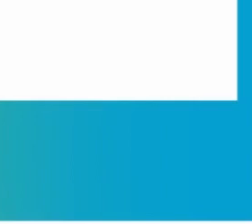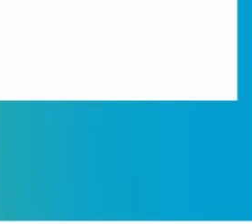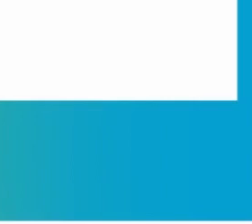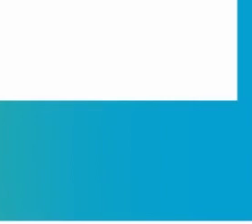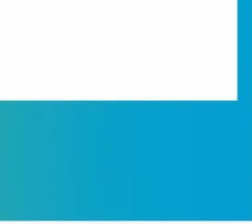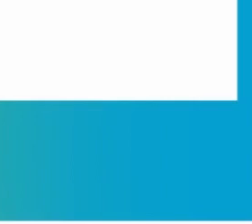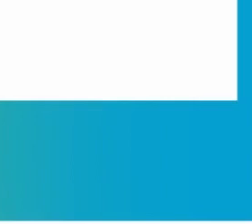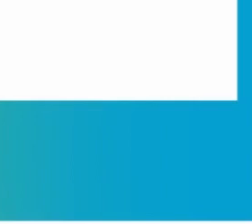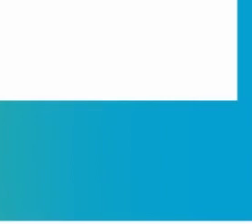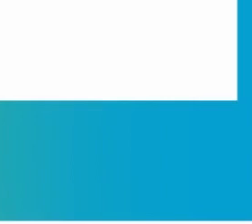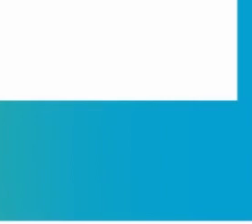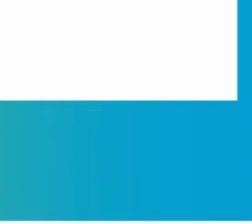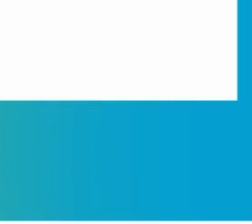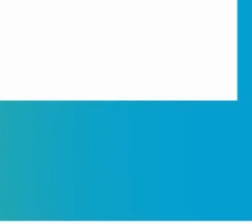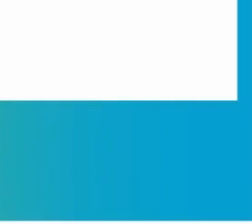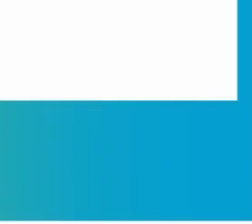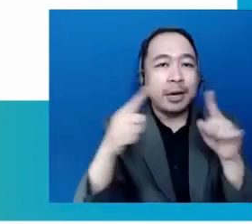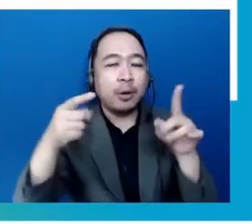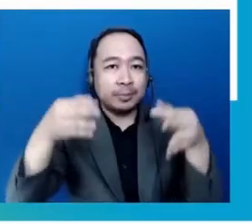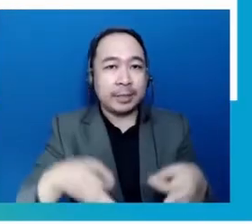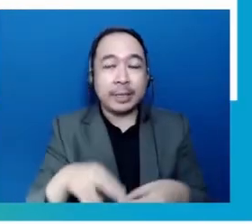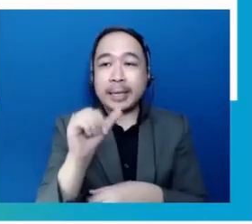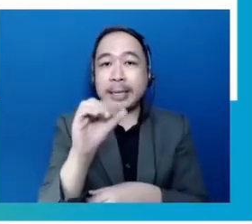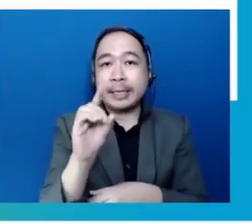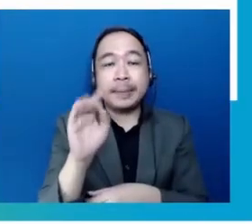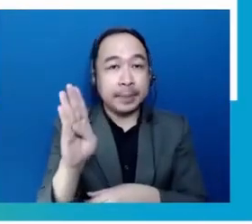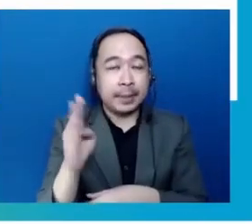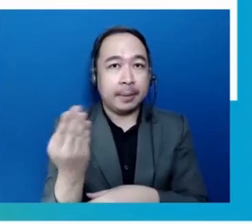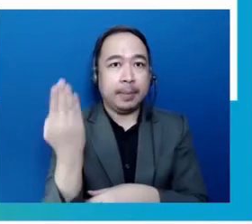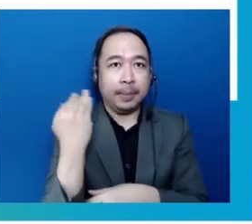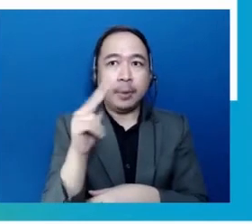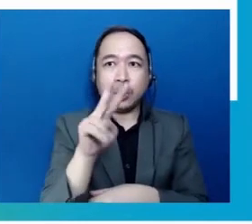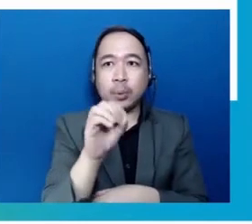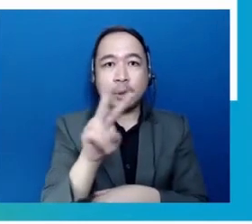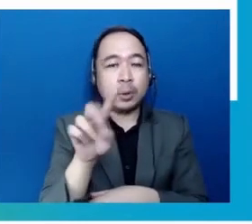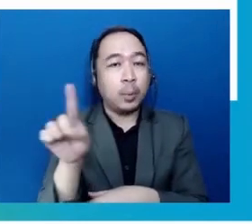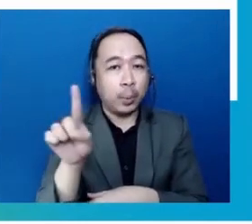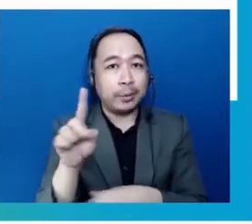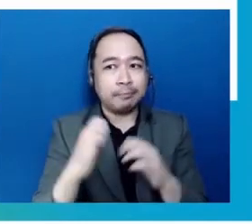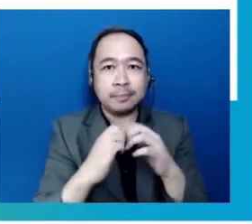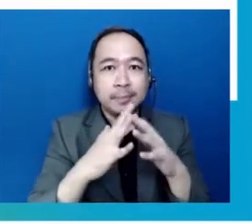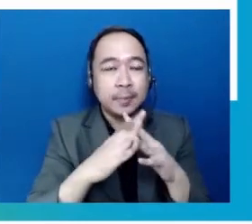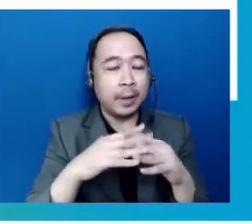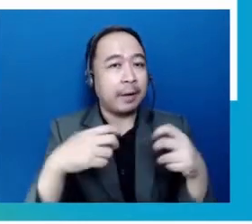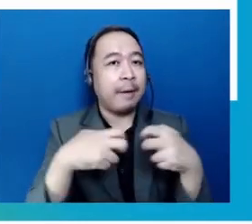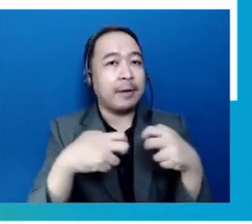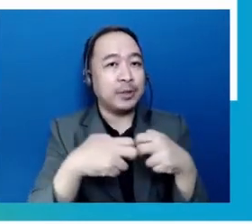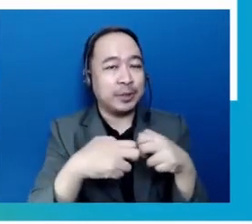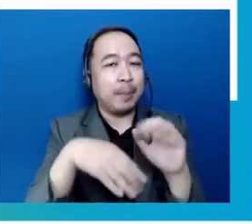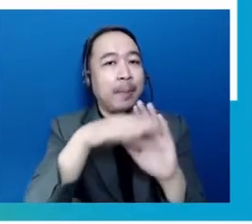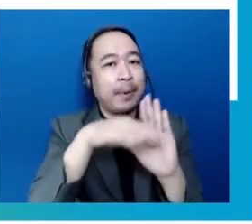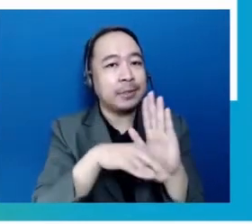announcement. The ADB in 2021 is reviewing Energy Policy 2009 and soon